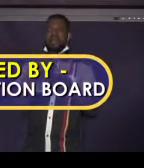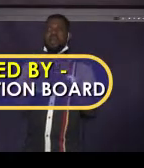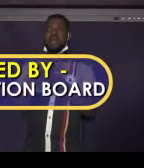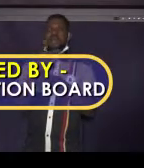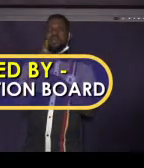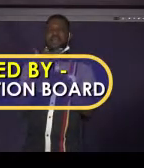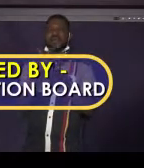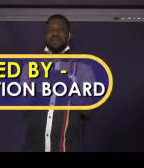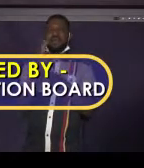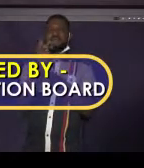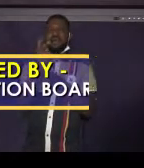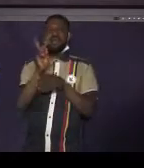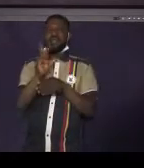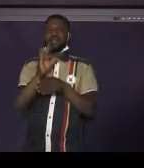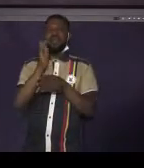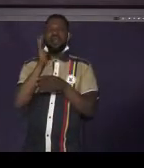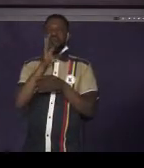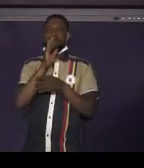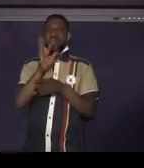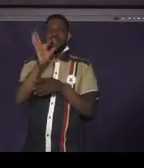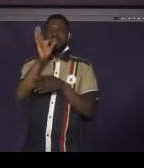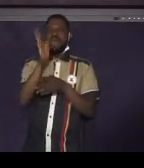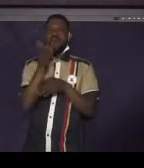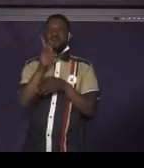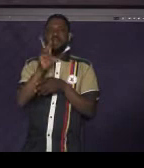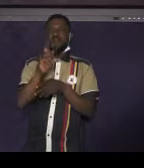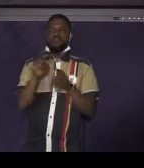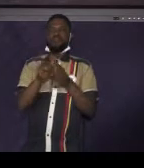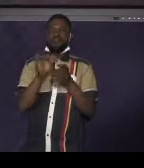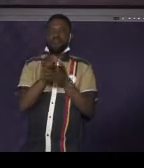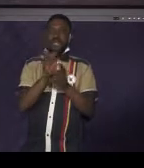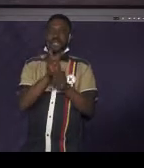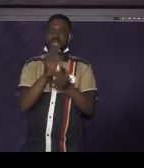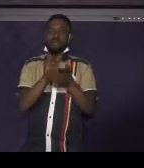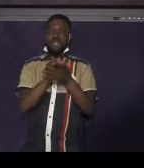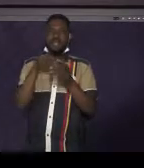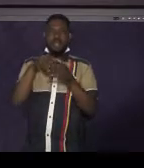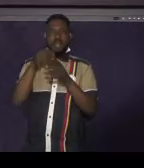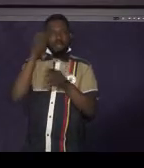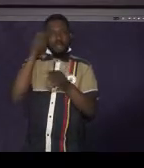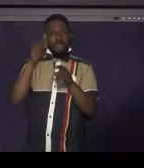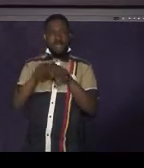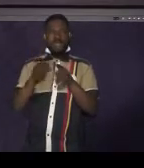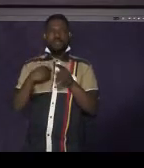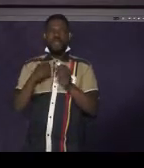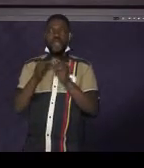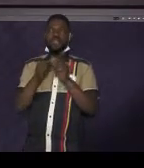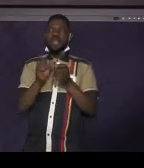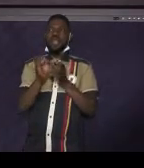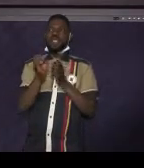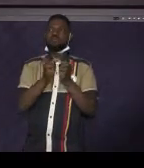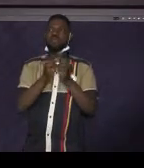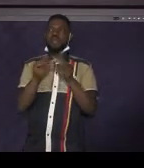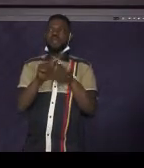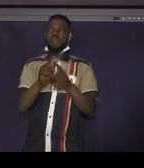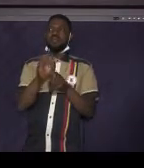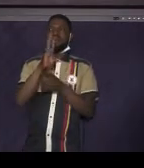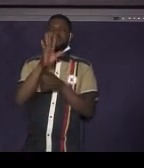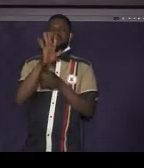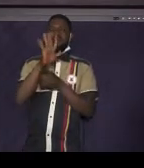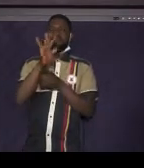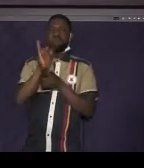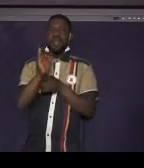9 divided by k will be written as 9 all over k. So keep that in mind as we proceed. Now, expressions like